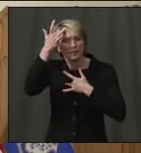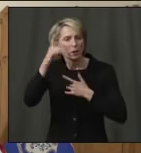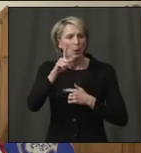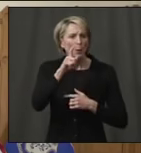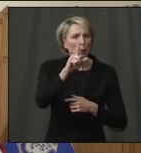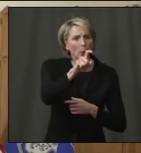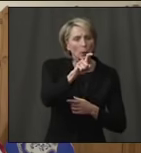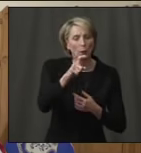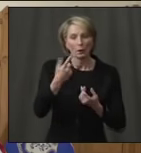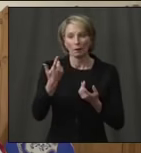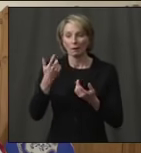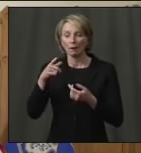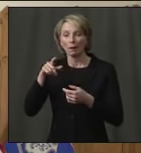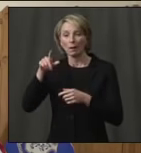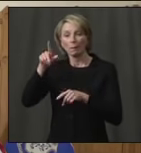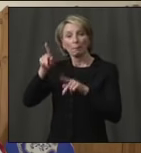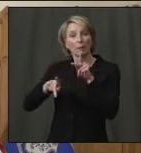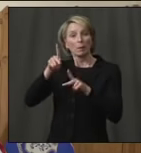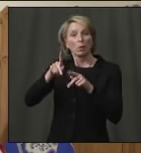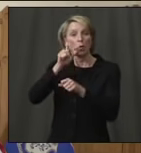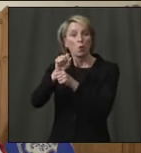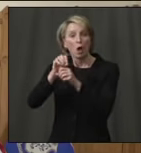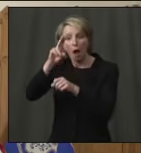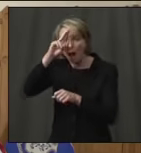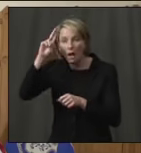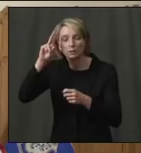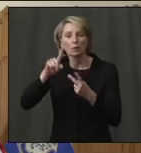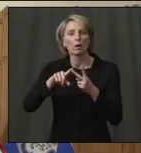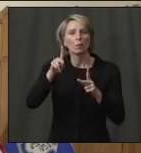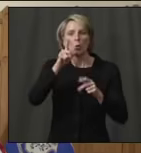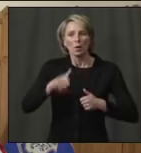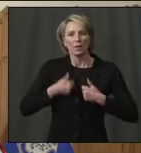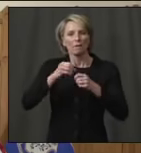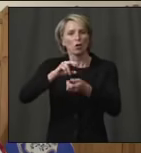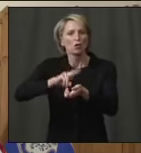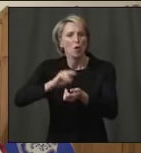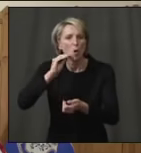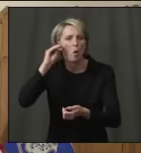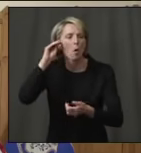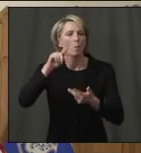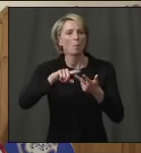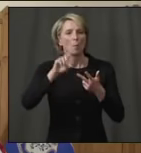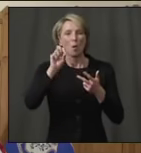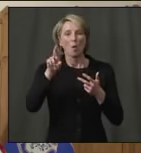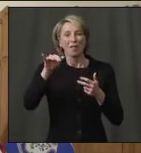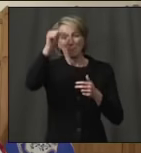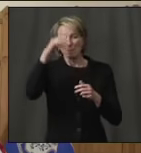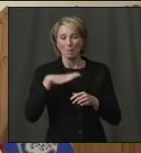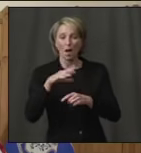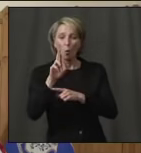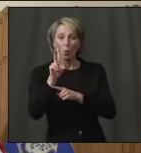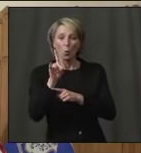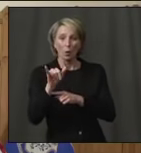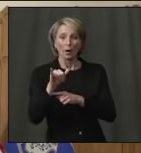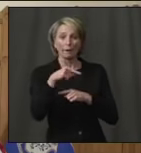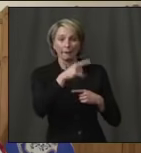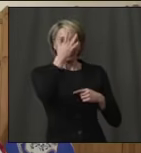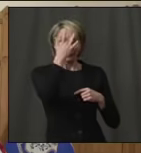Mr. Marconi's wife, or nursing home residents? What does the picture look like? Can you tell at this point?